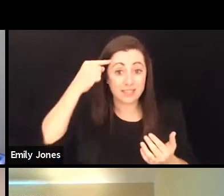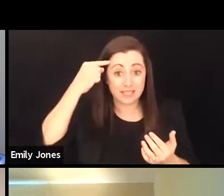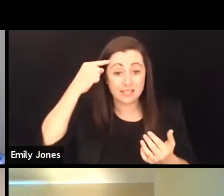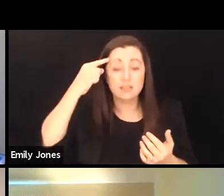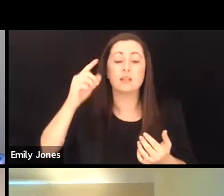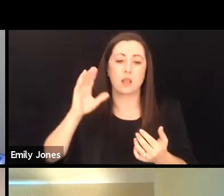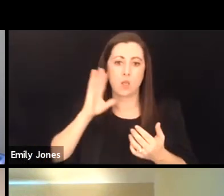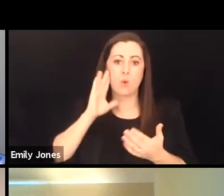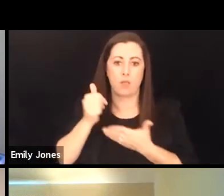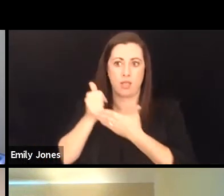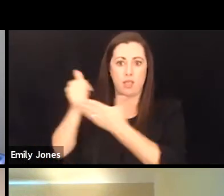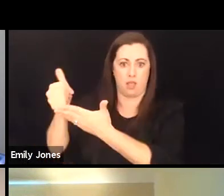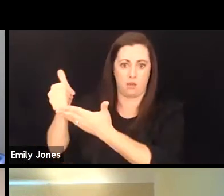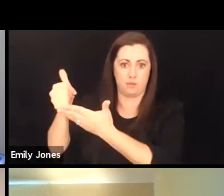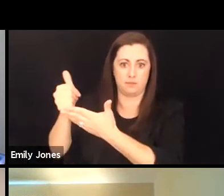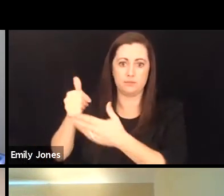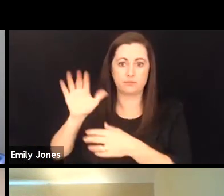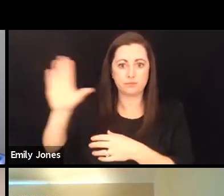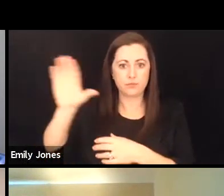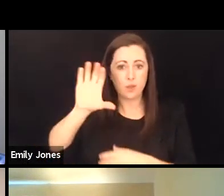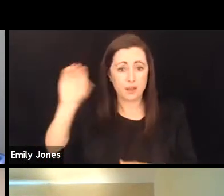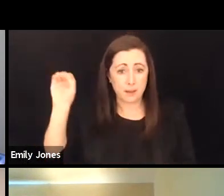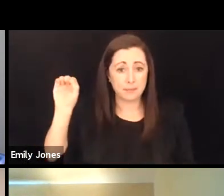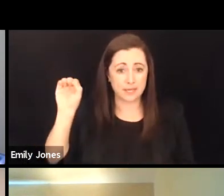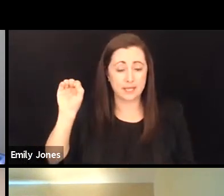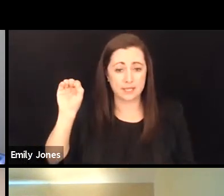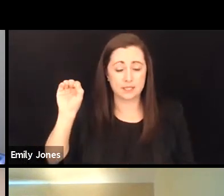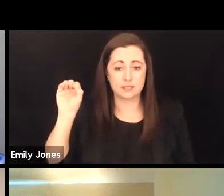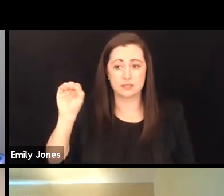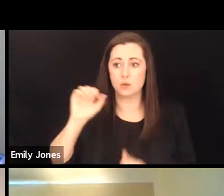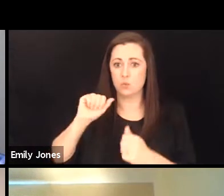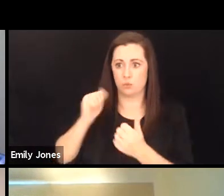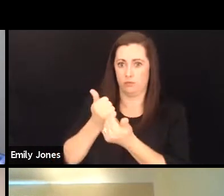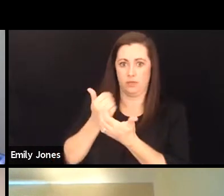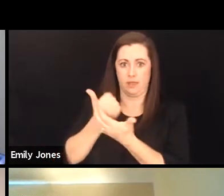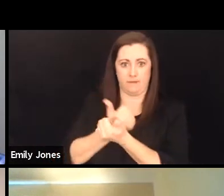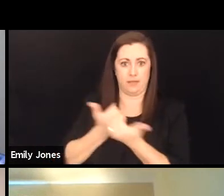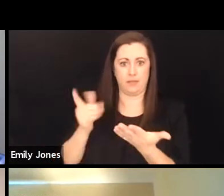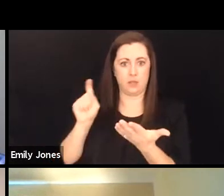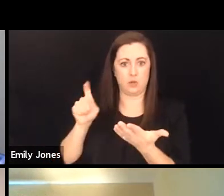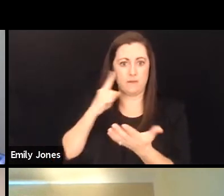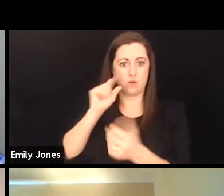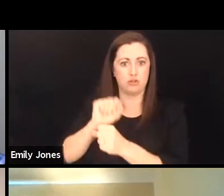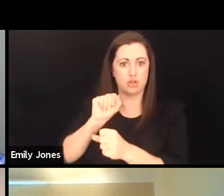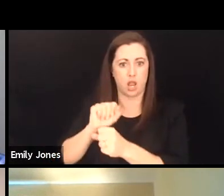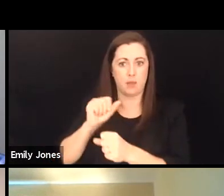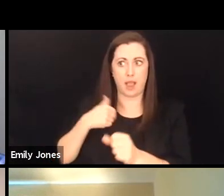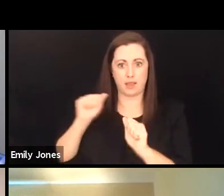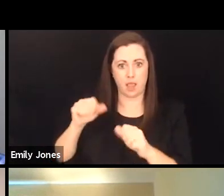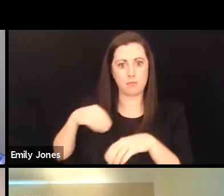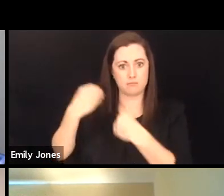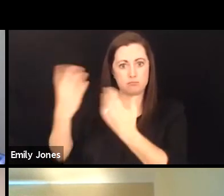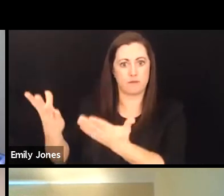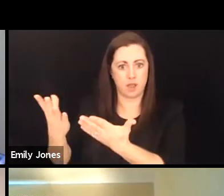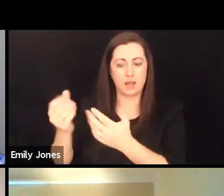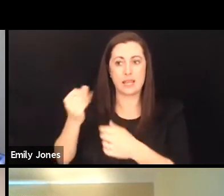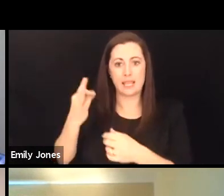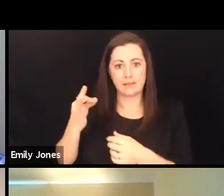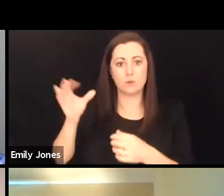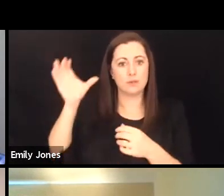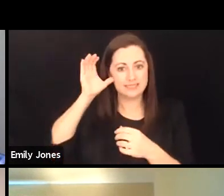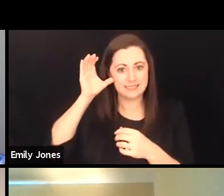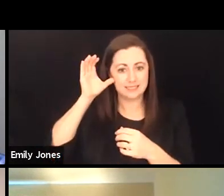to help you and your company with all that is needed, you know, with very, very, very